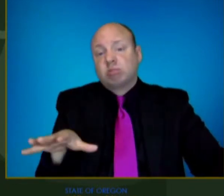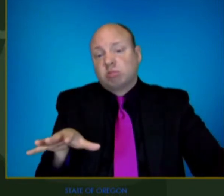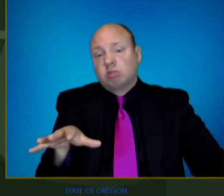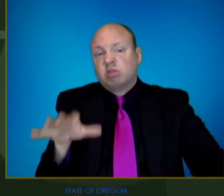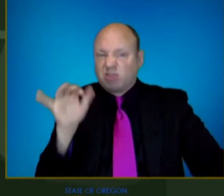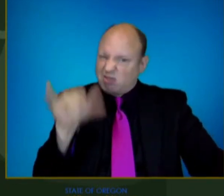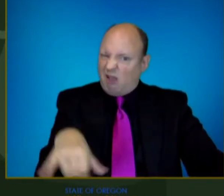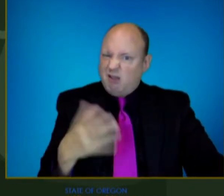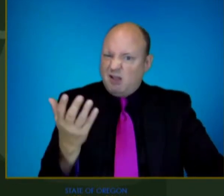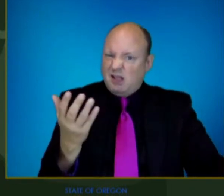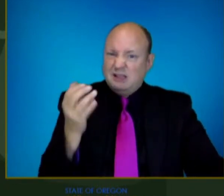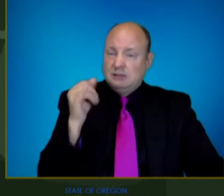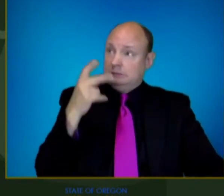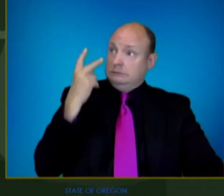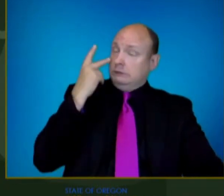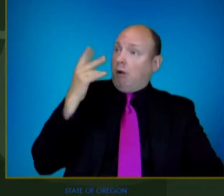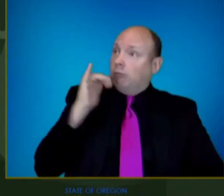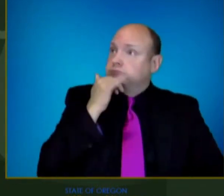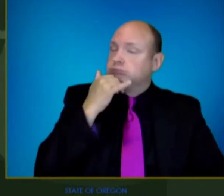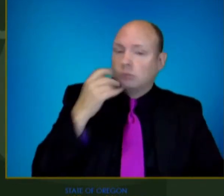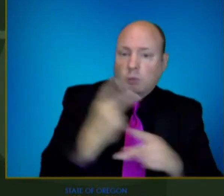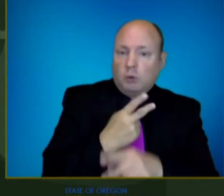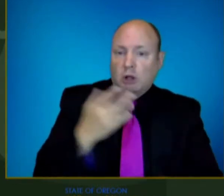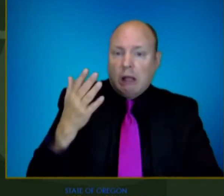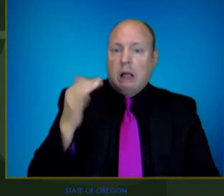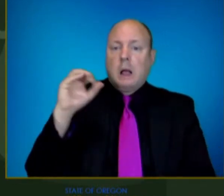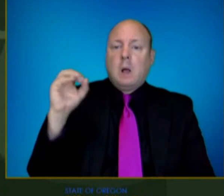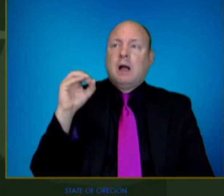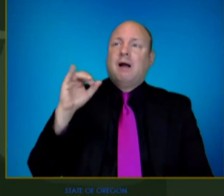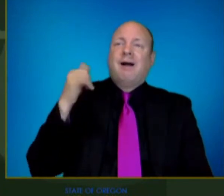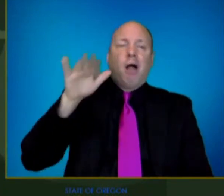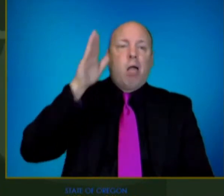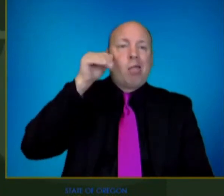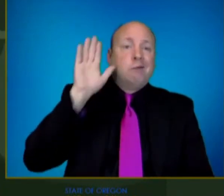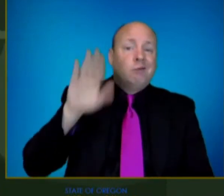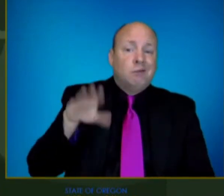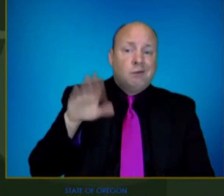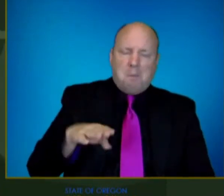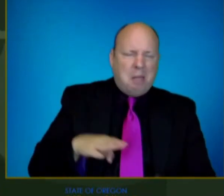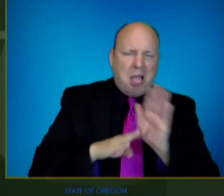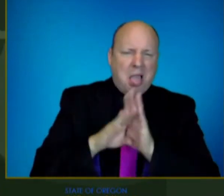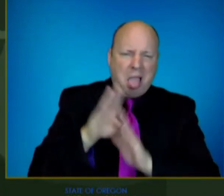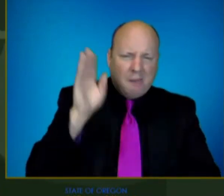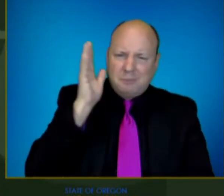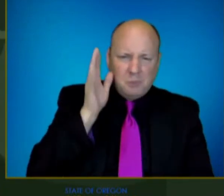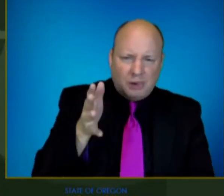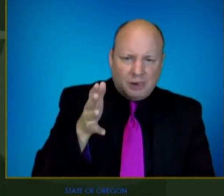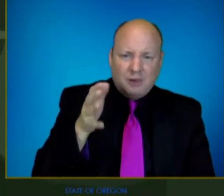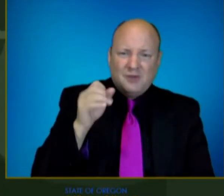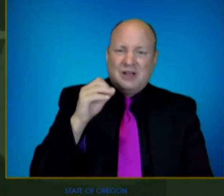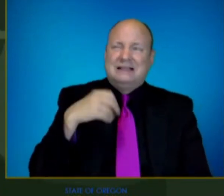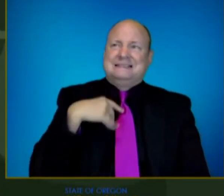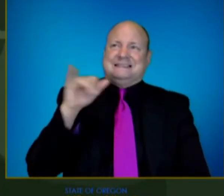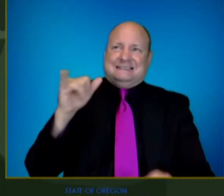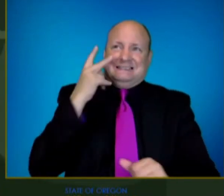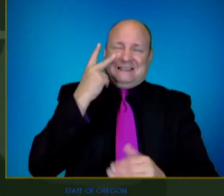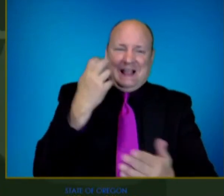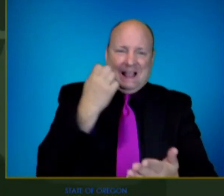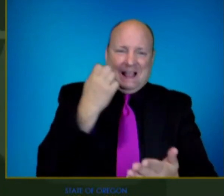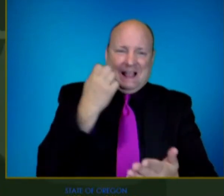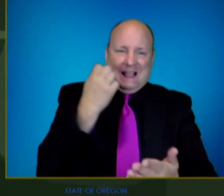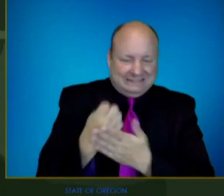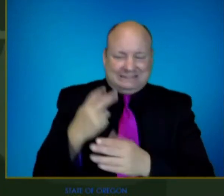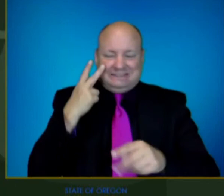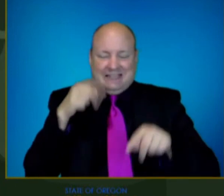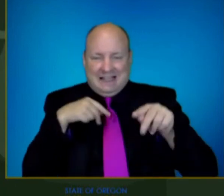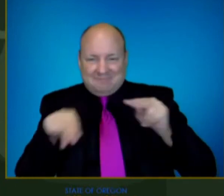been less and less effective to warn what's coming in the future versus seeing something what's here in front of us now. Even today, with what we know today, with